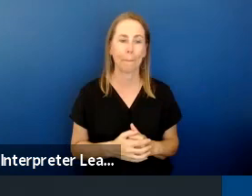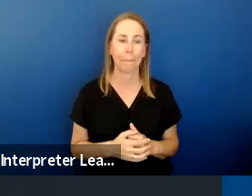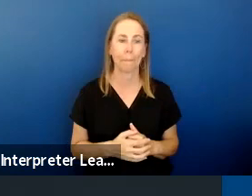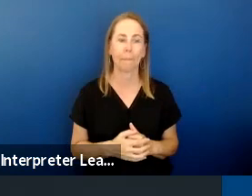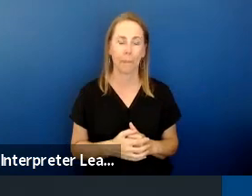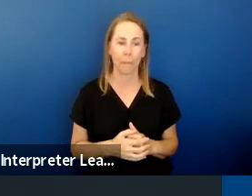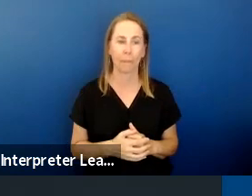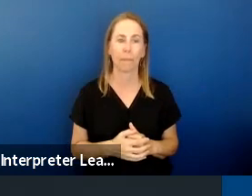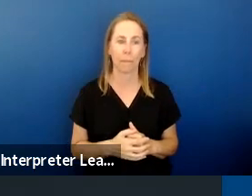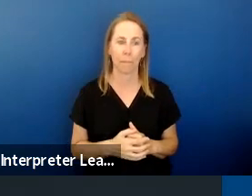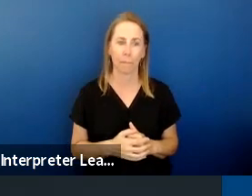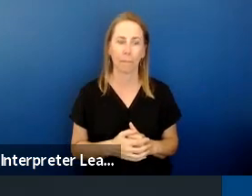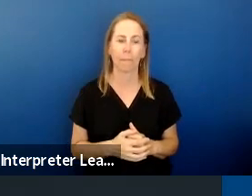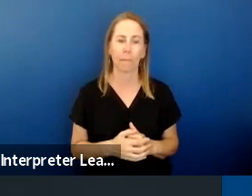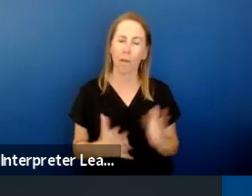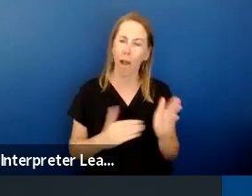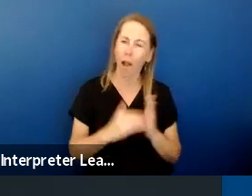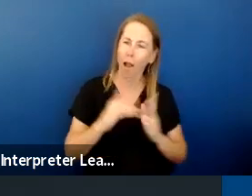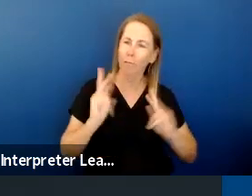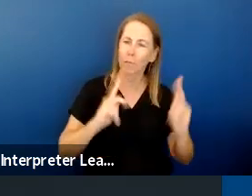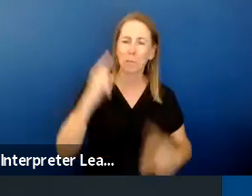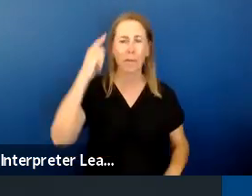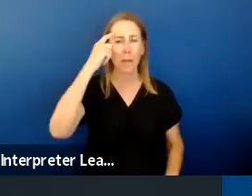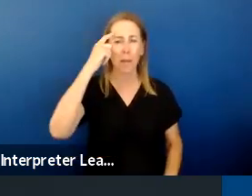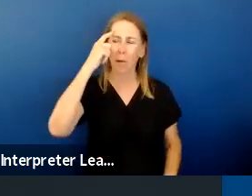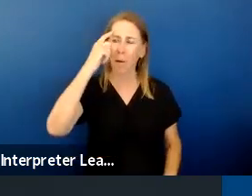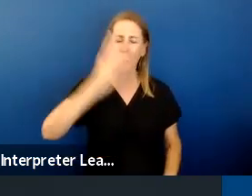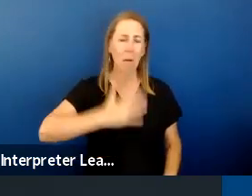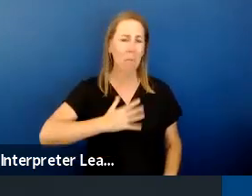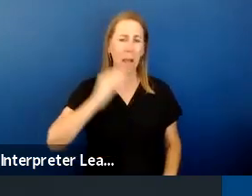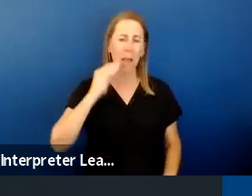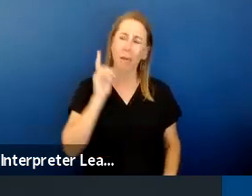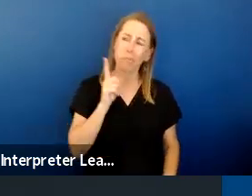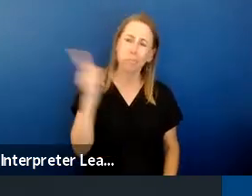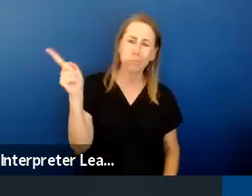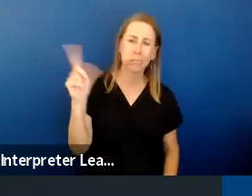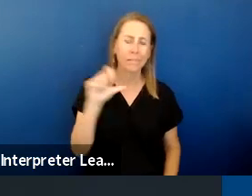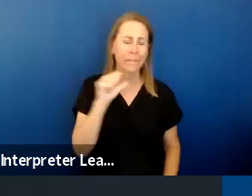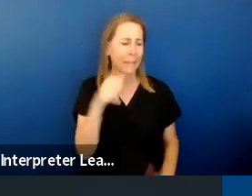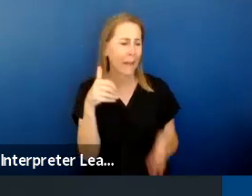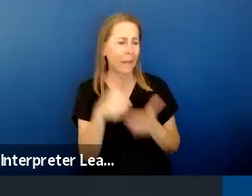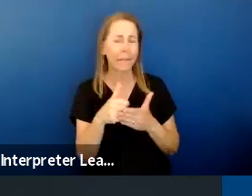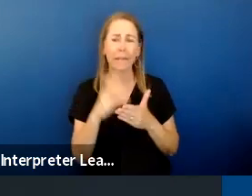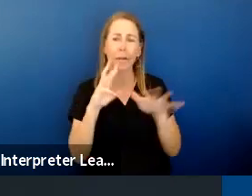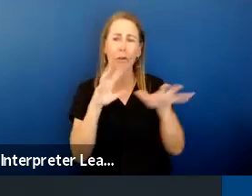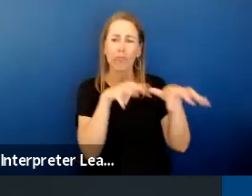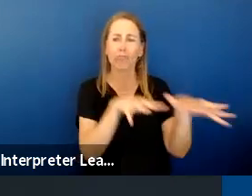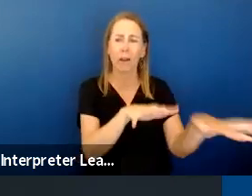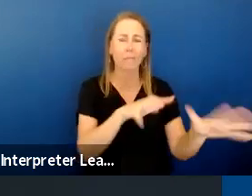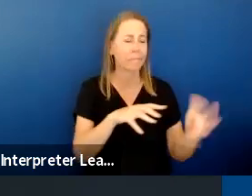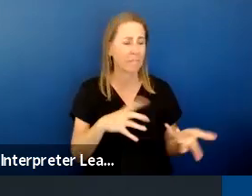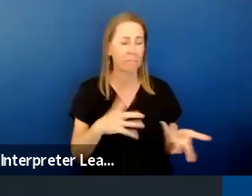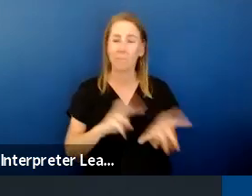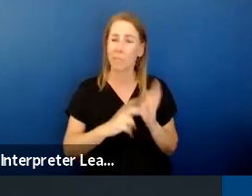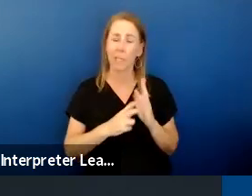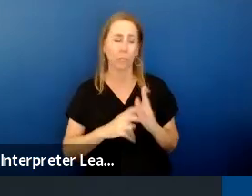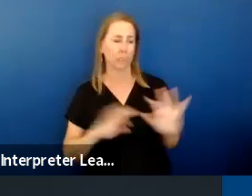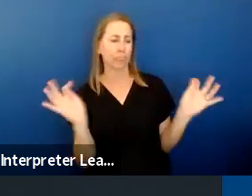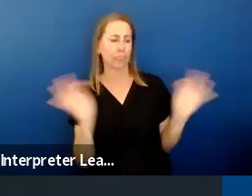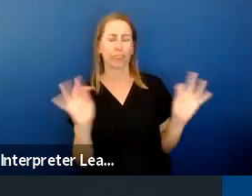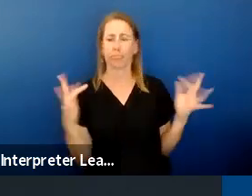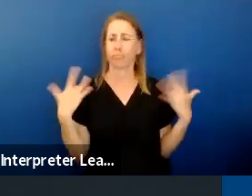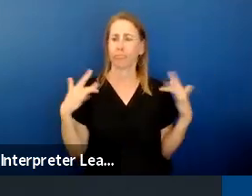So many people believe that because they're not located near a stream or a body of water, that they are not at risk for flooding. You do